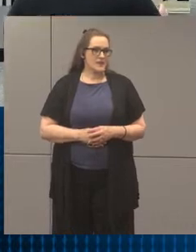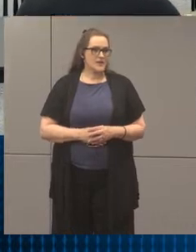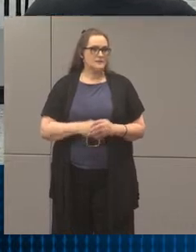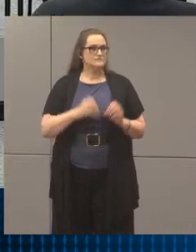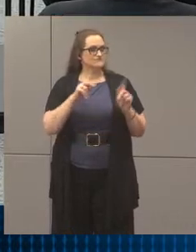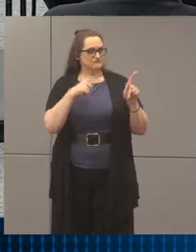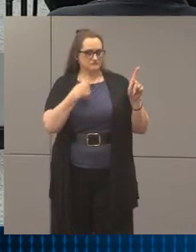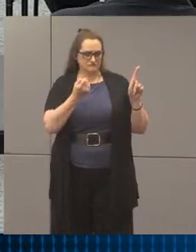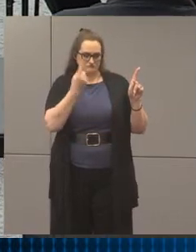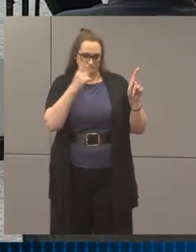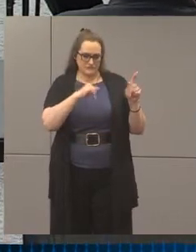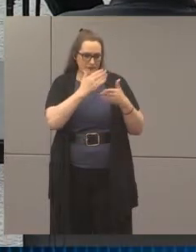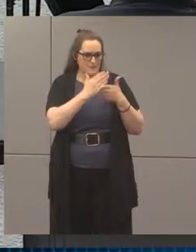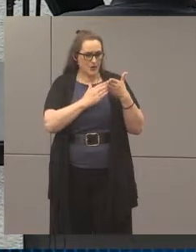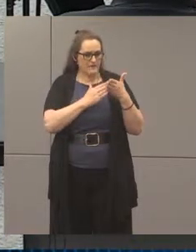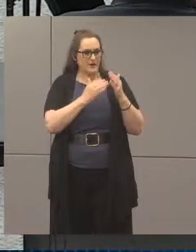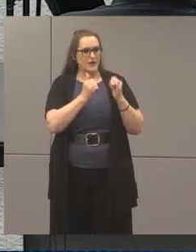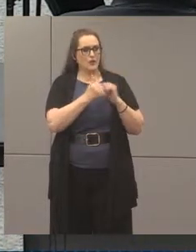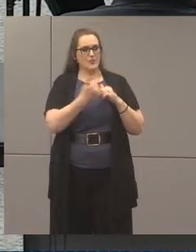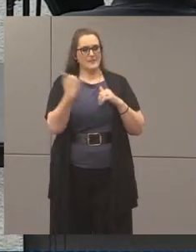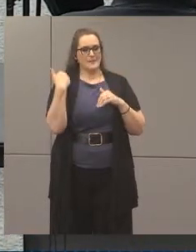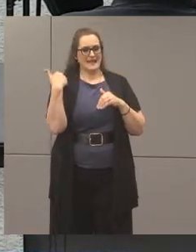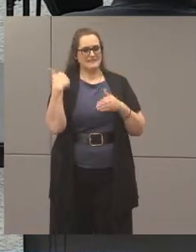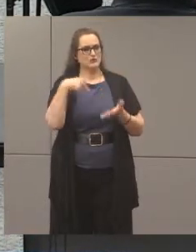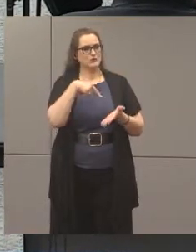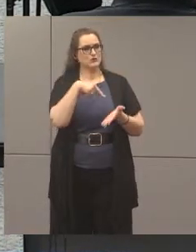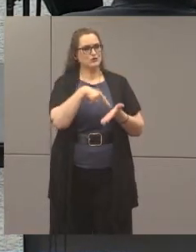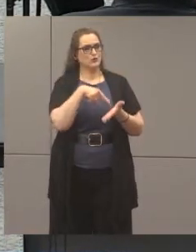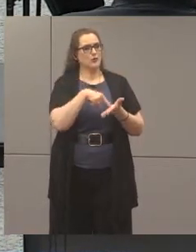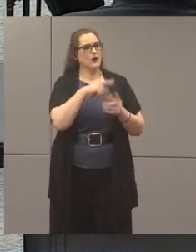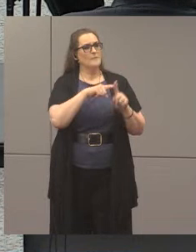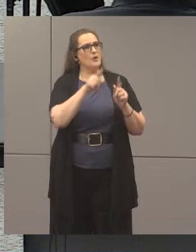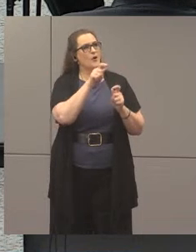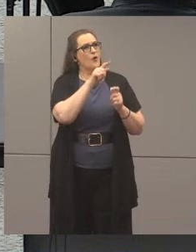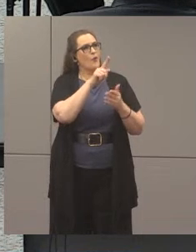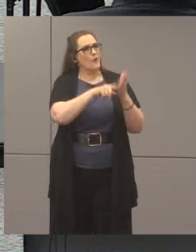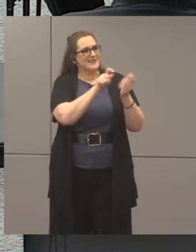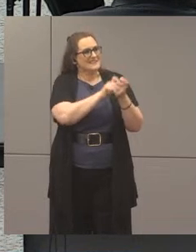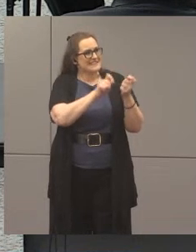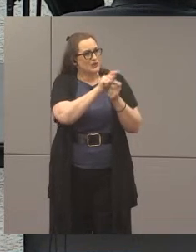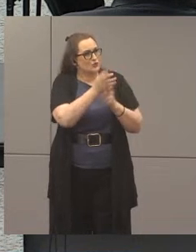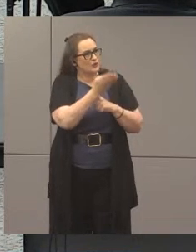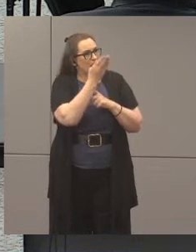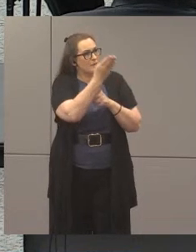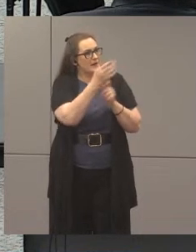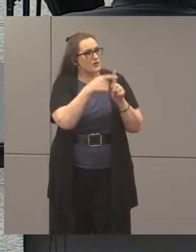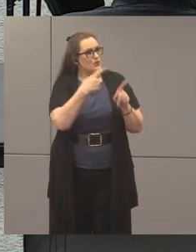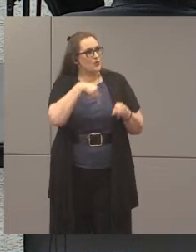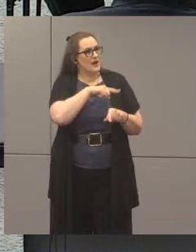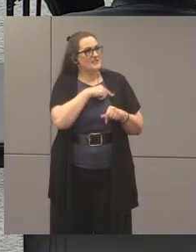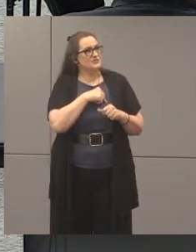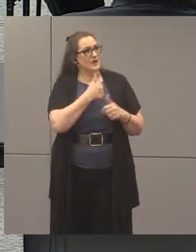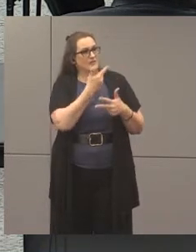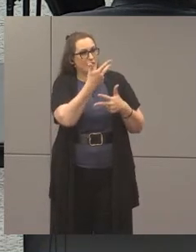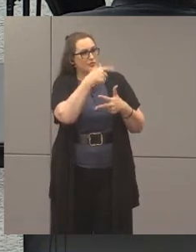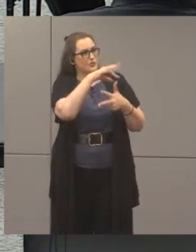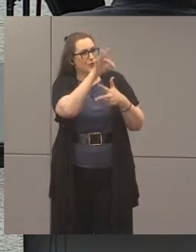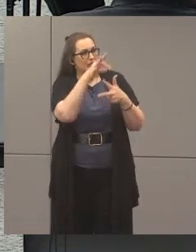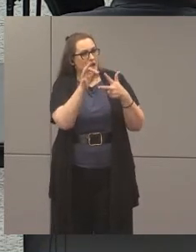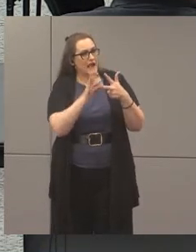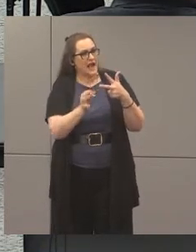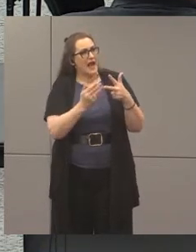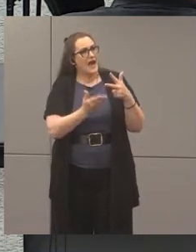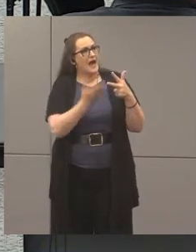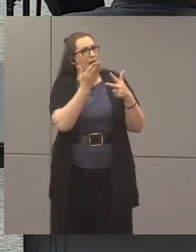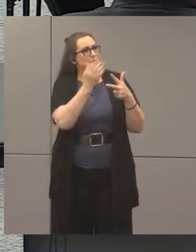okay, I understand that part of it with the past due. What exactly are you recommending to us? You laid 3 options out in front of